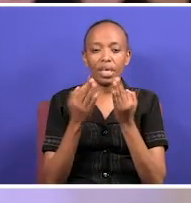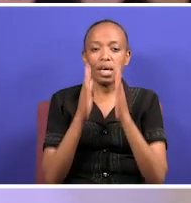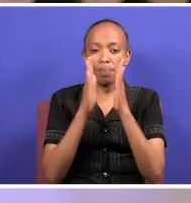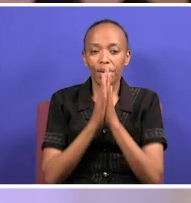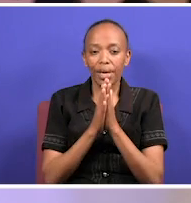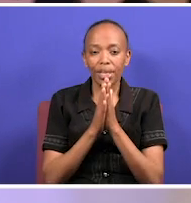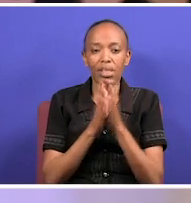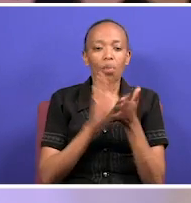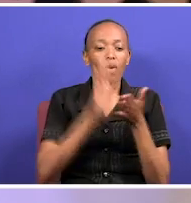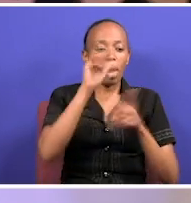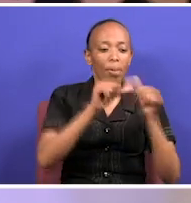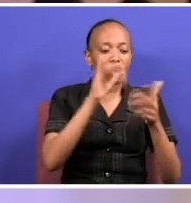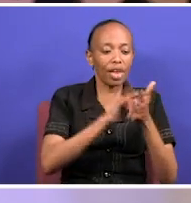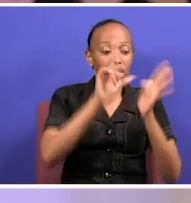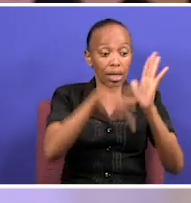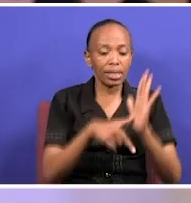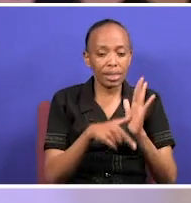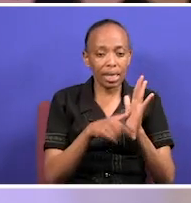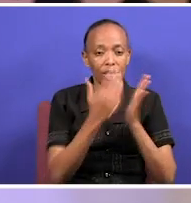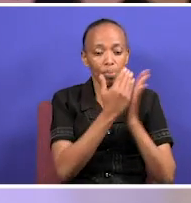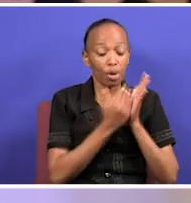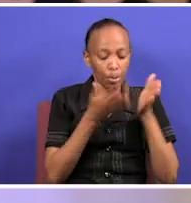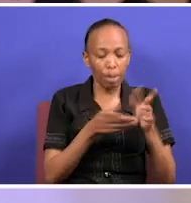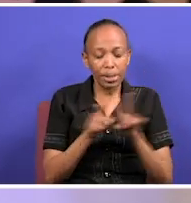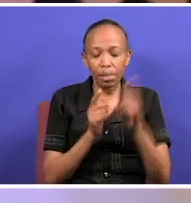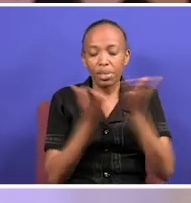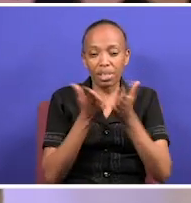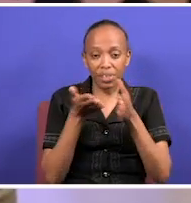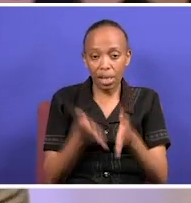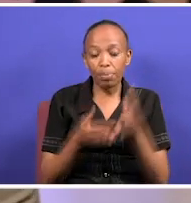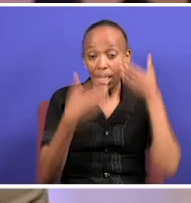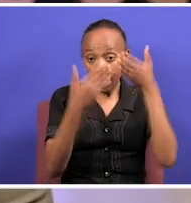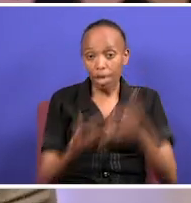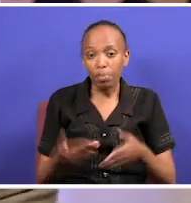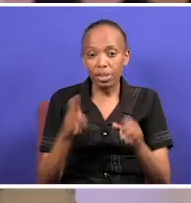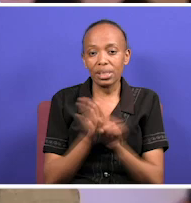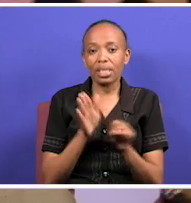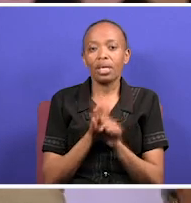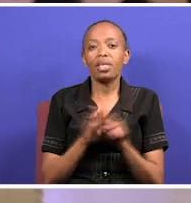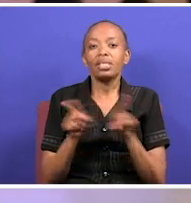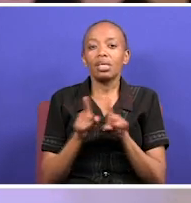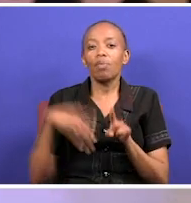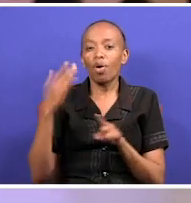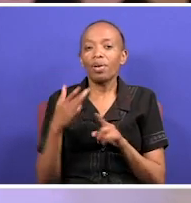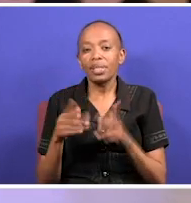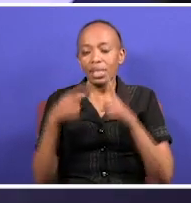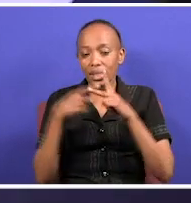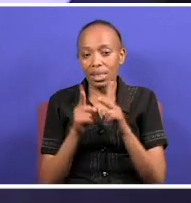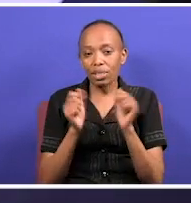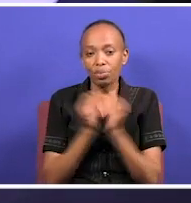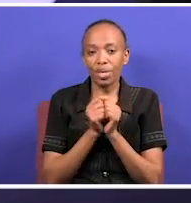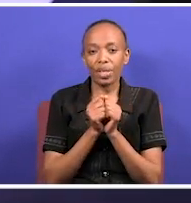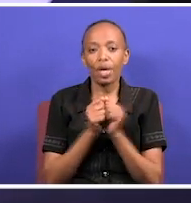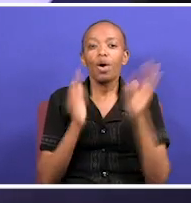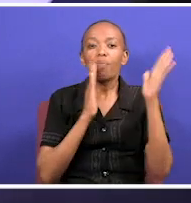More about that later in the program and in this service. Karibuni sana. As always, let's get started with